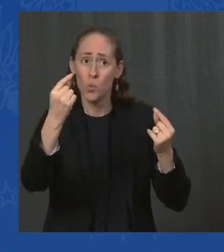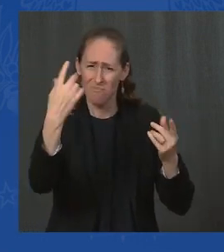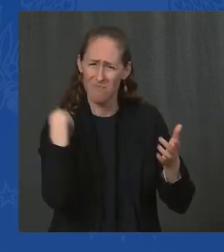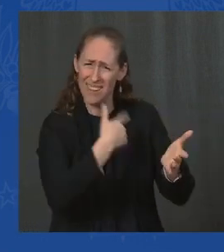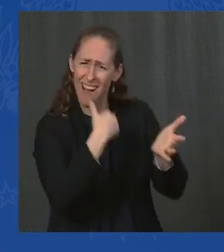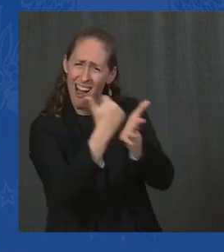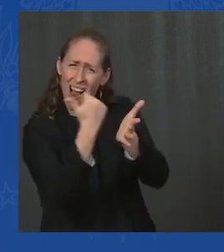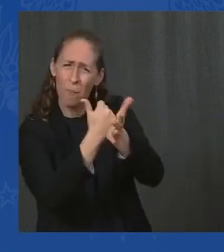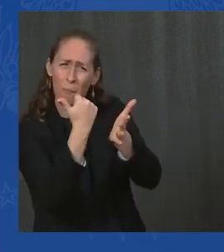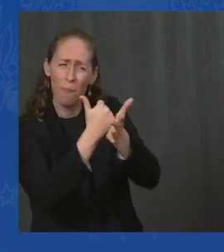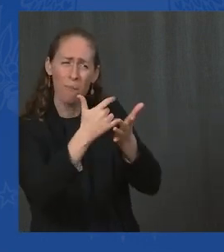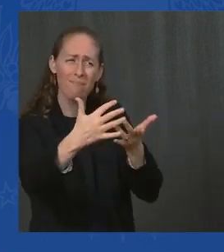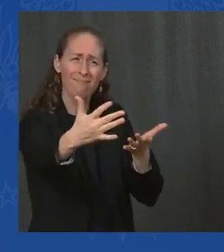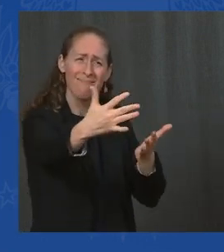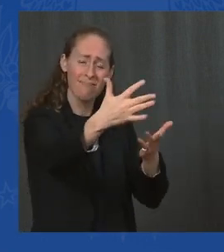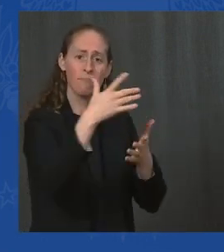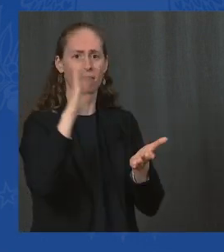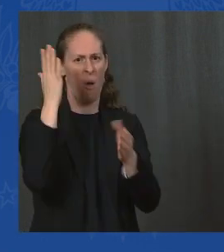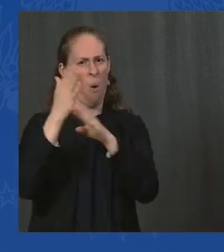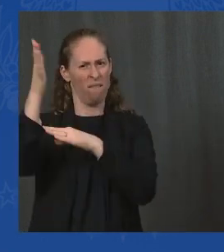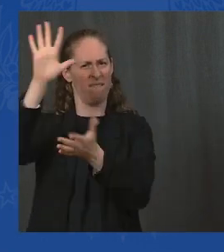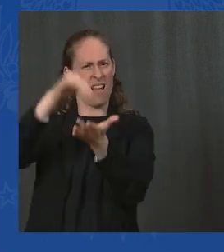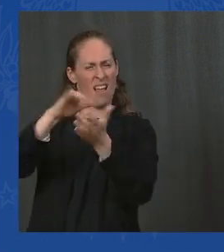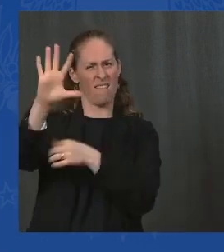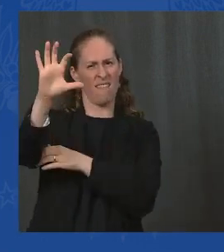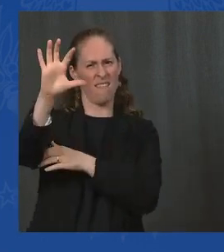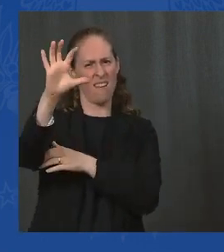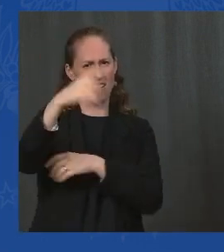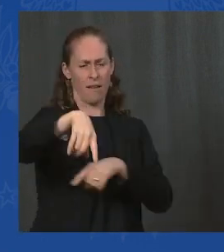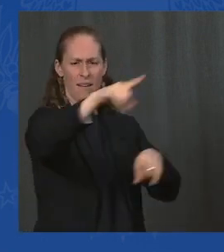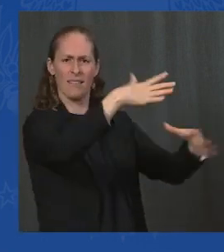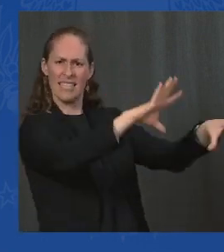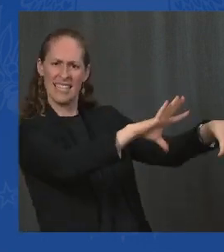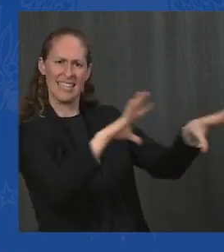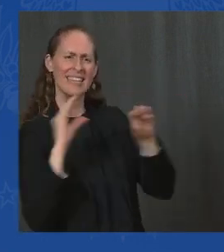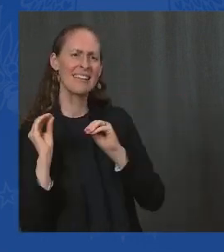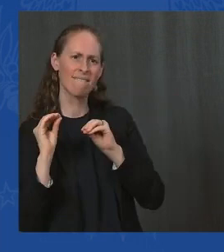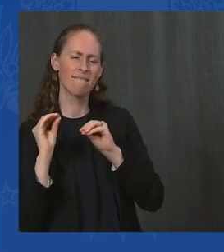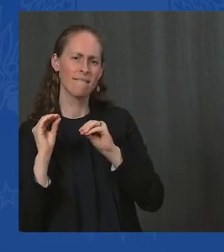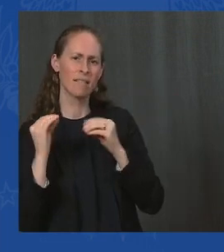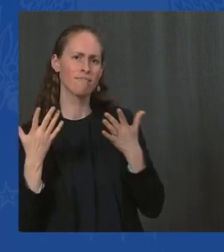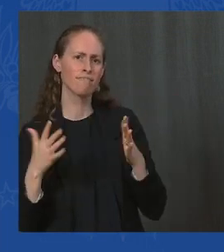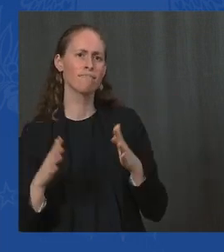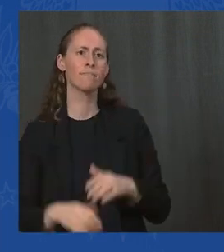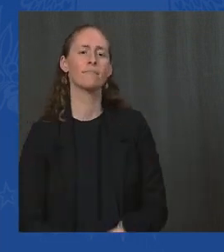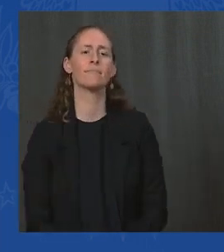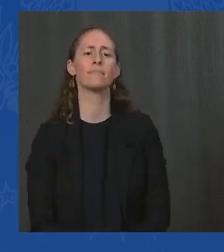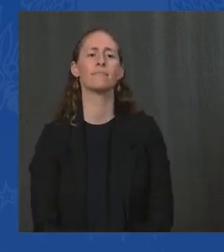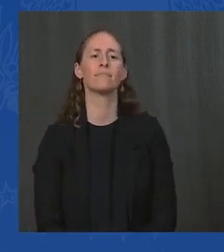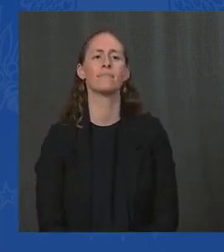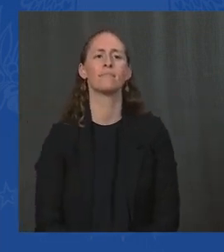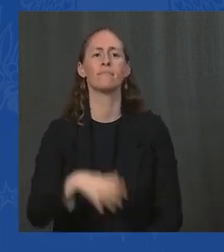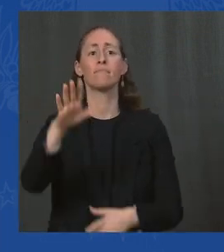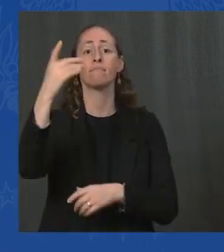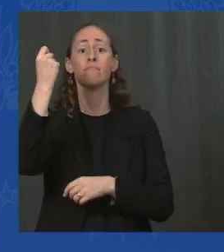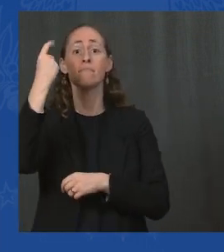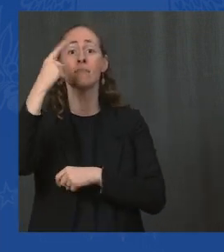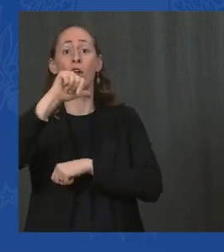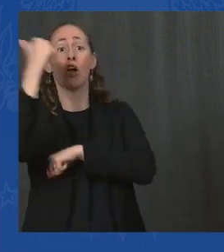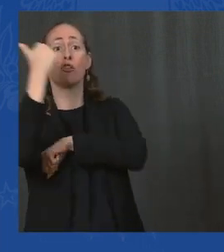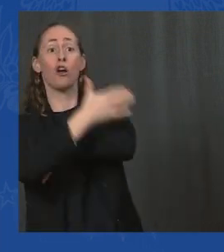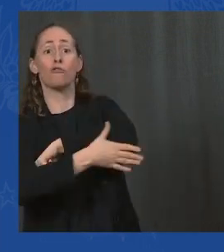out thousands of citizens and diplomats from those countries that went into Afghanistan with us to get bin